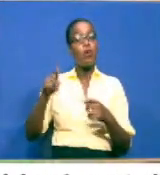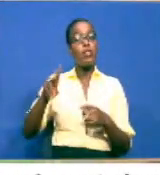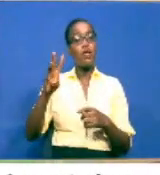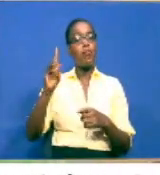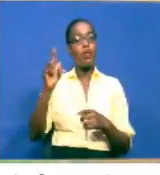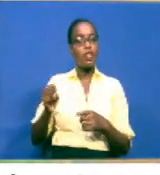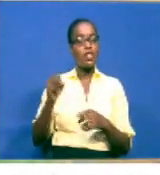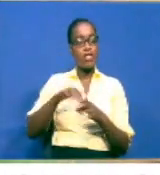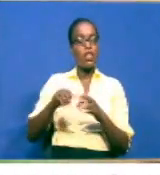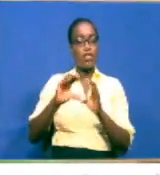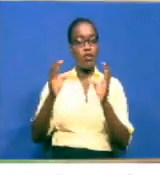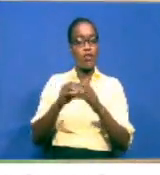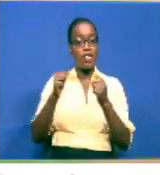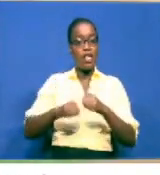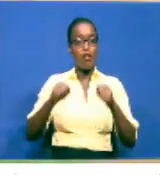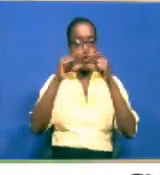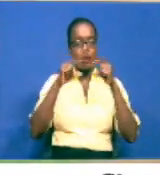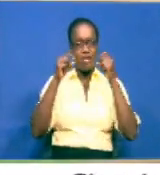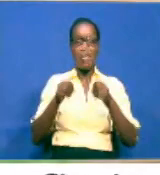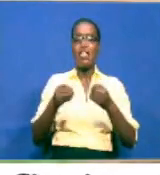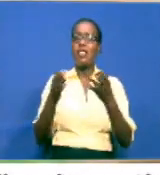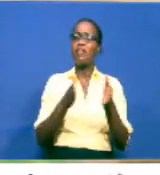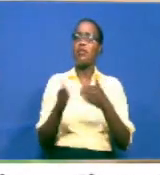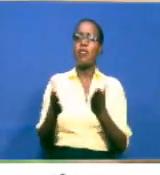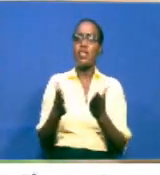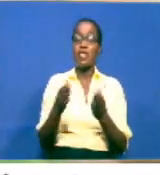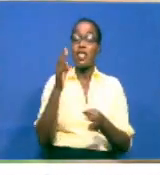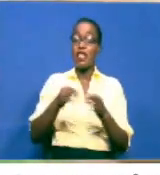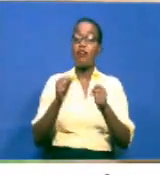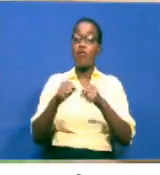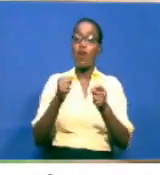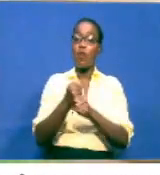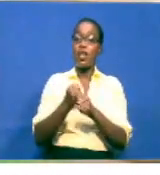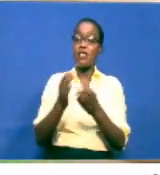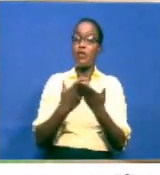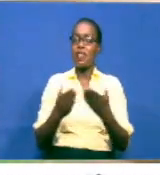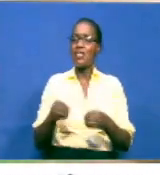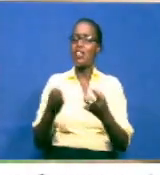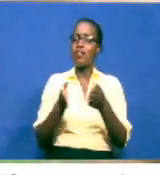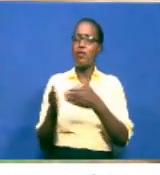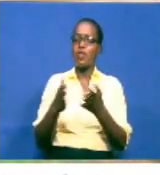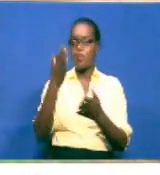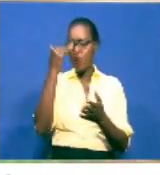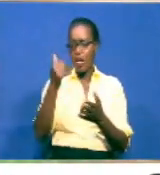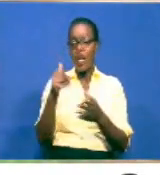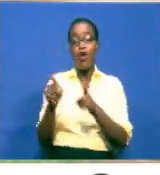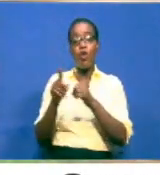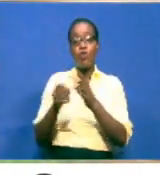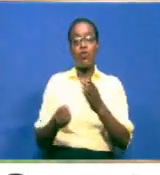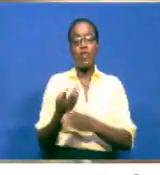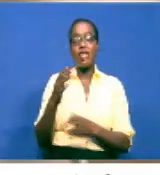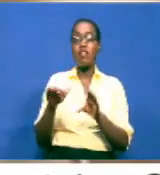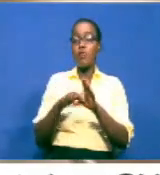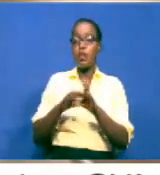and they are able to make masks, give them a chance. If they're able to do something, give them a chance, because they're productive members of this